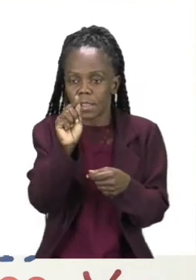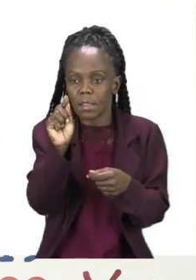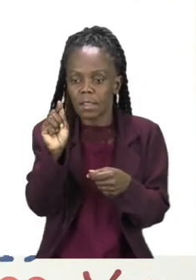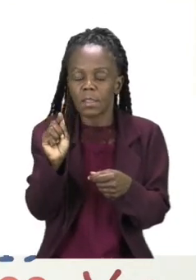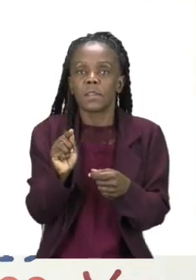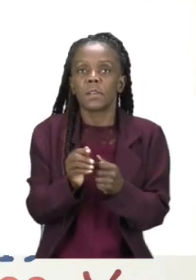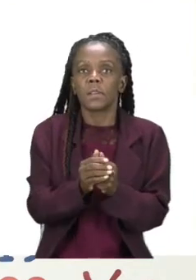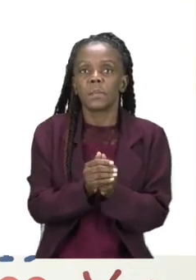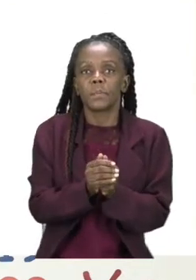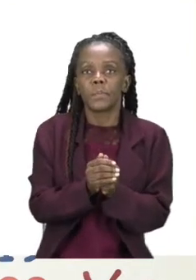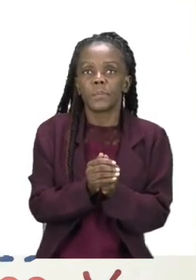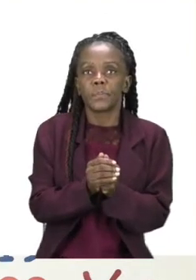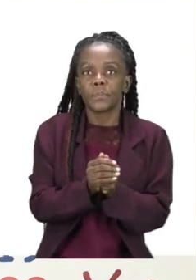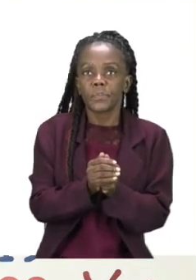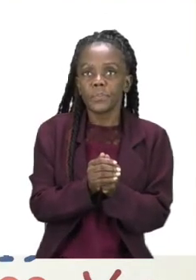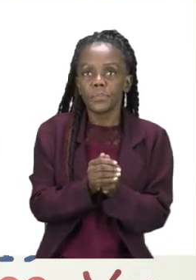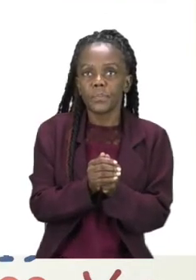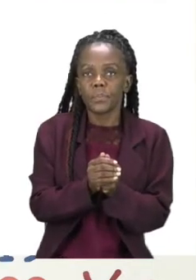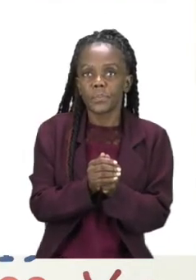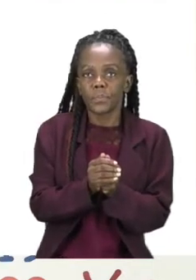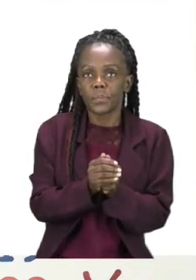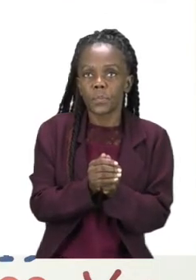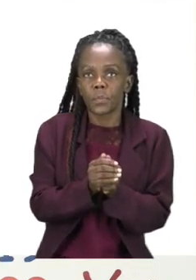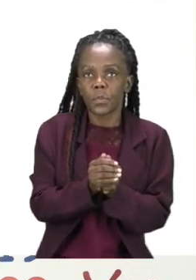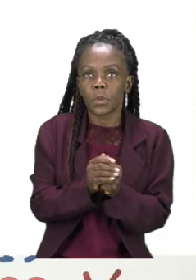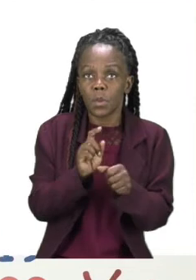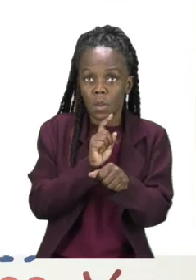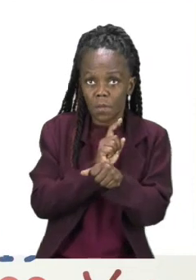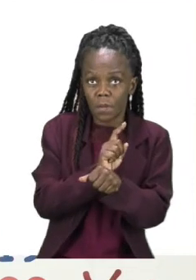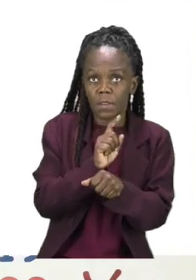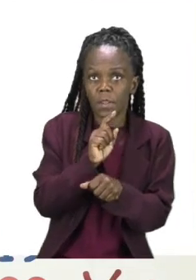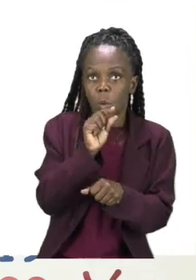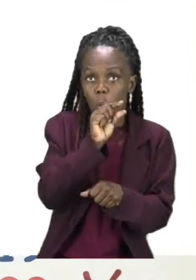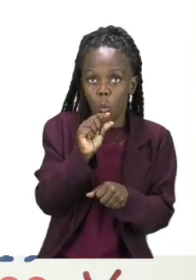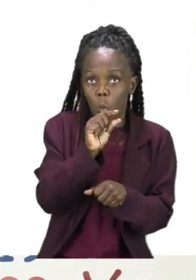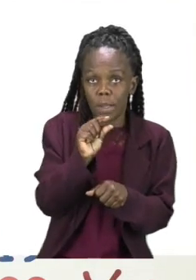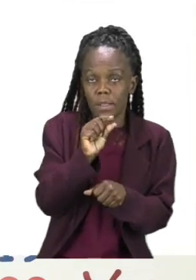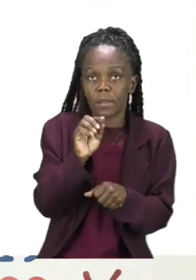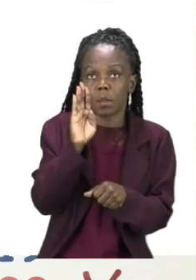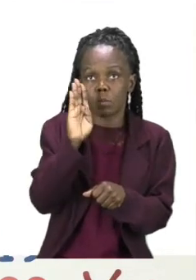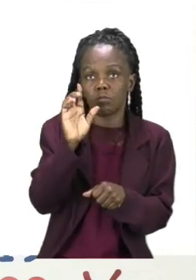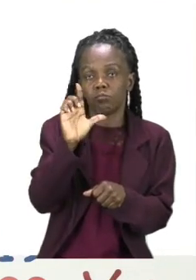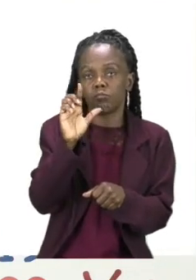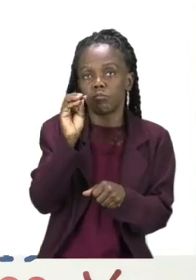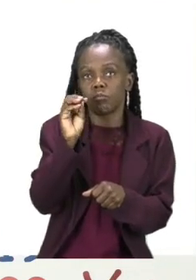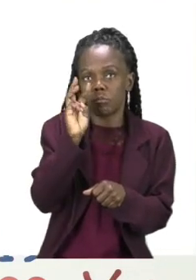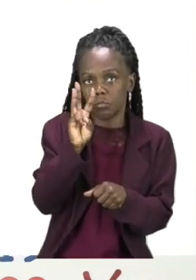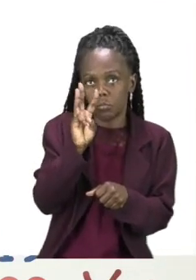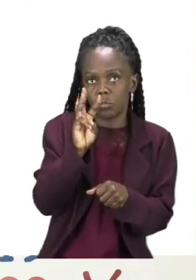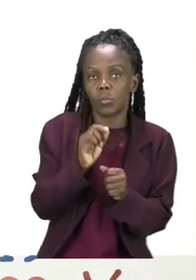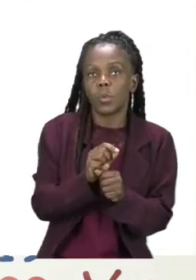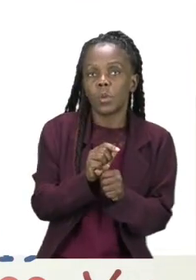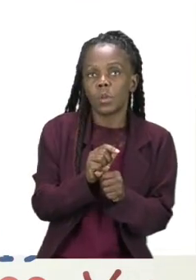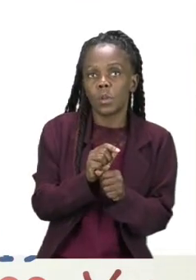word correctly. So we have the word blow and we are going to trace it. I'd like you to please take your